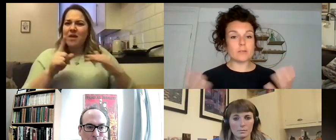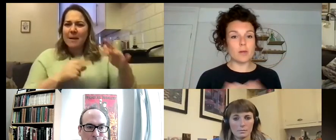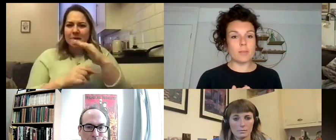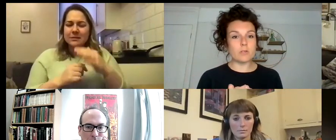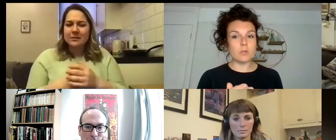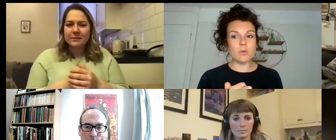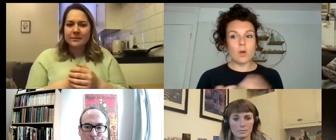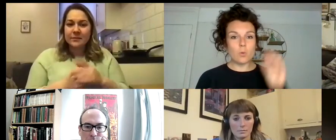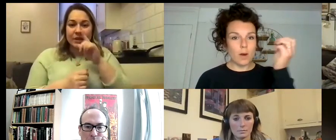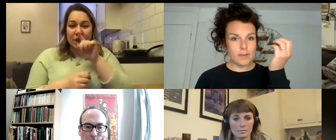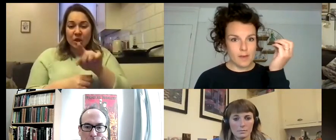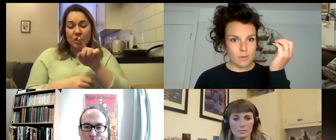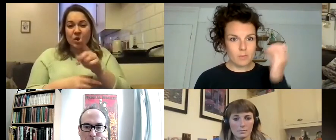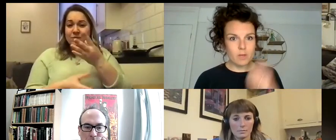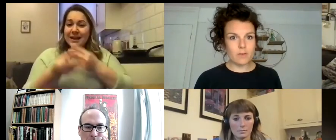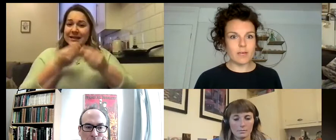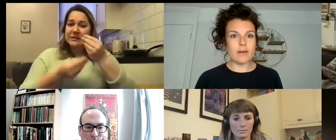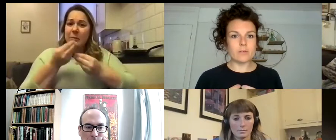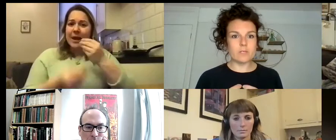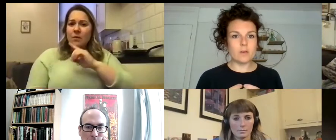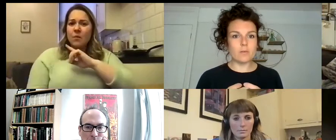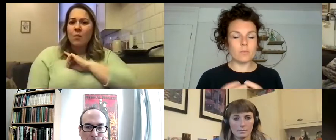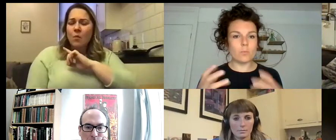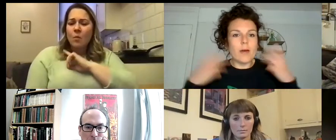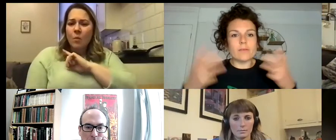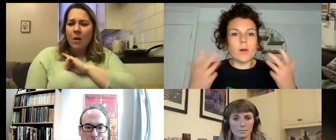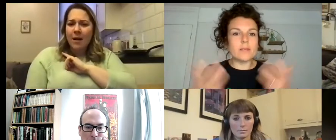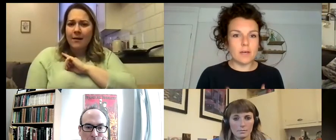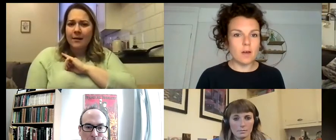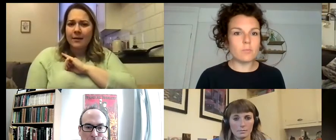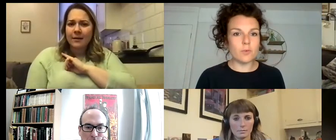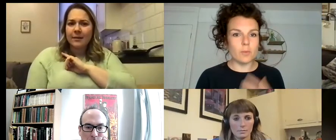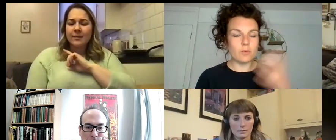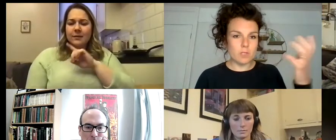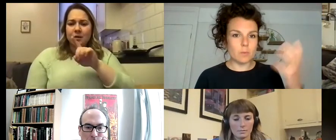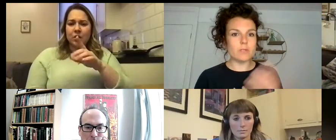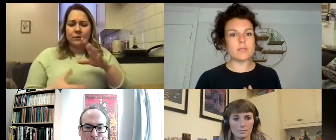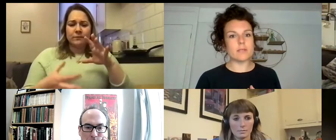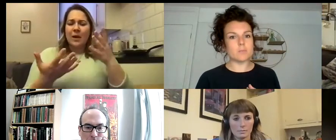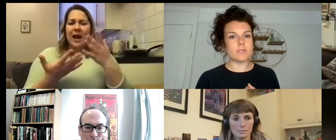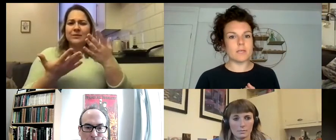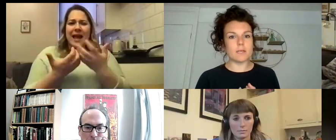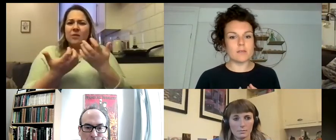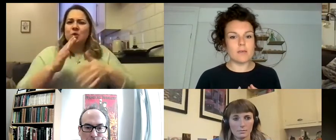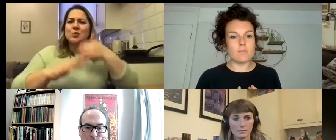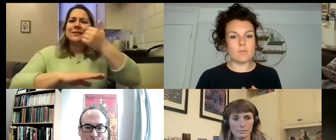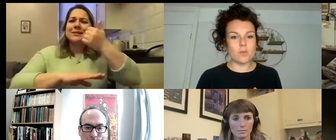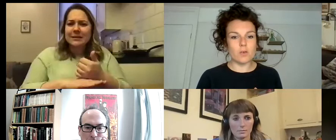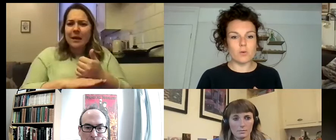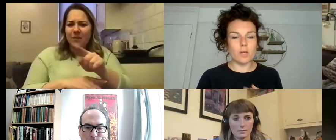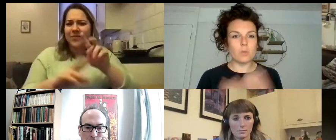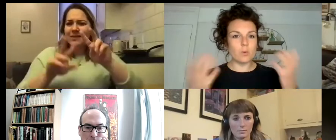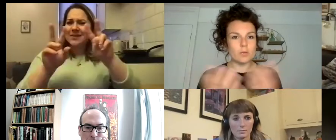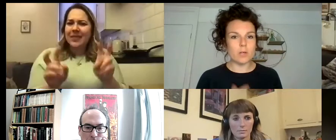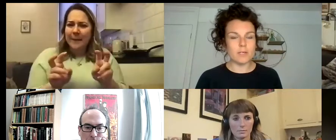a little bit about sort of why that moment of encounter, where did that come from in response to this particular theme for